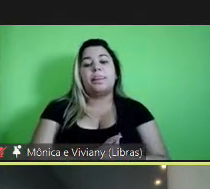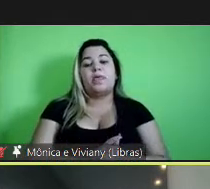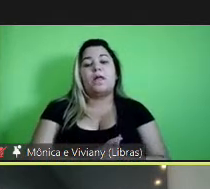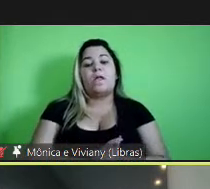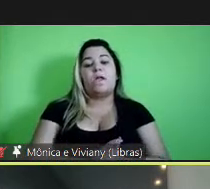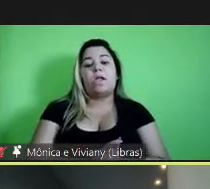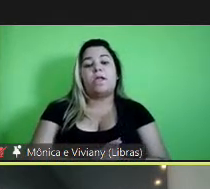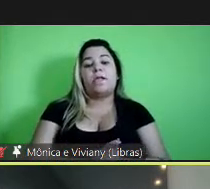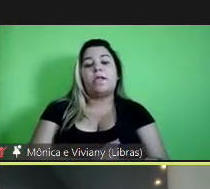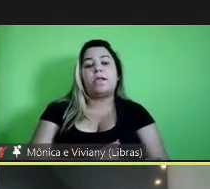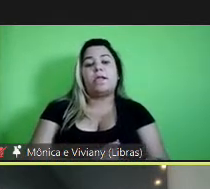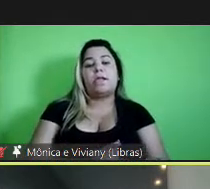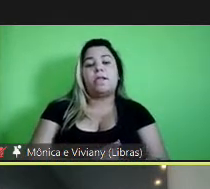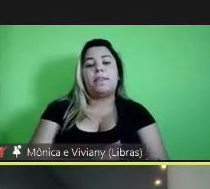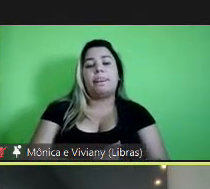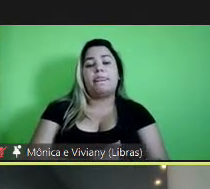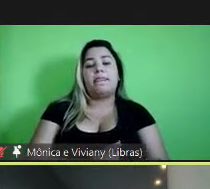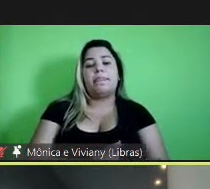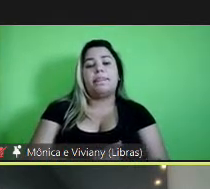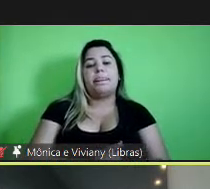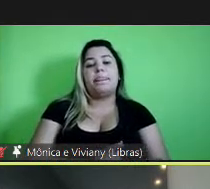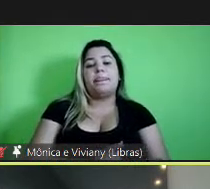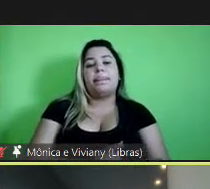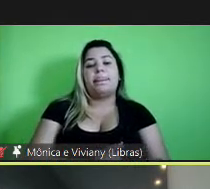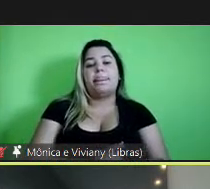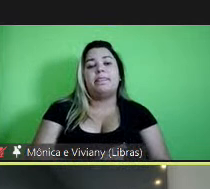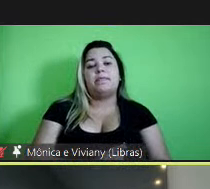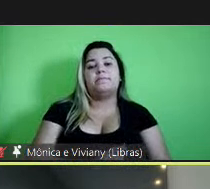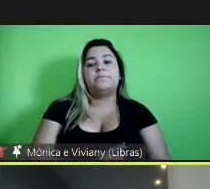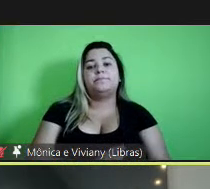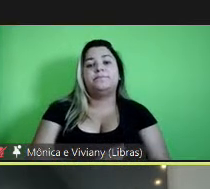the territory. You can go to the next slide.